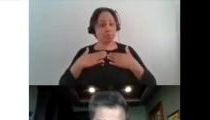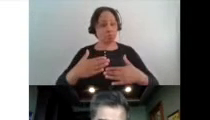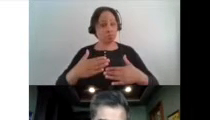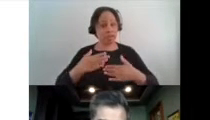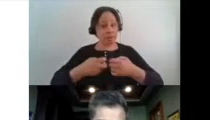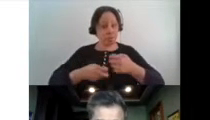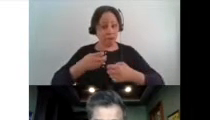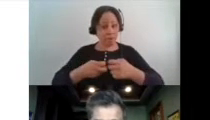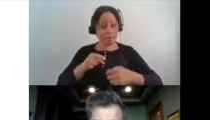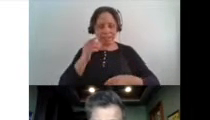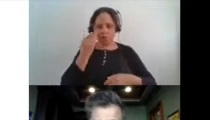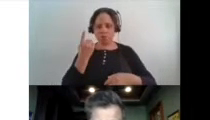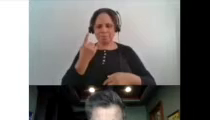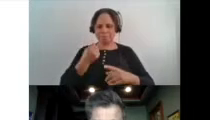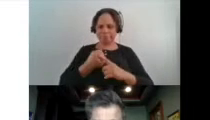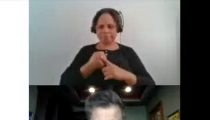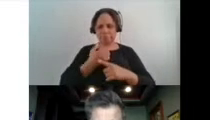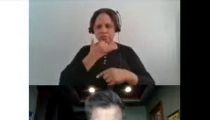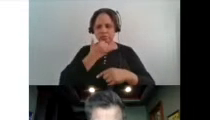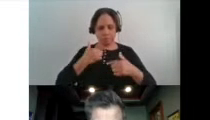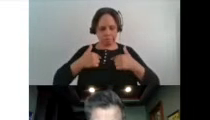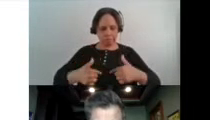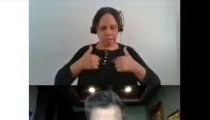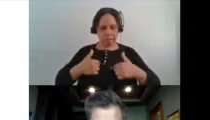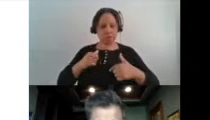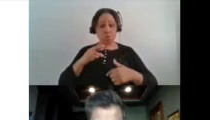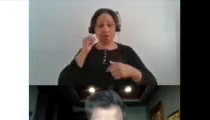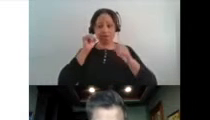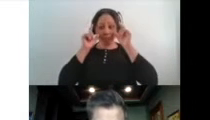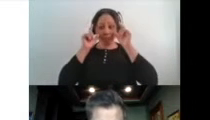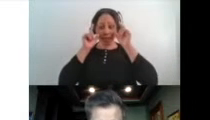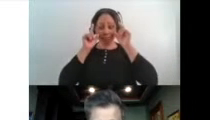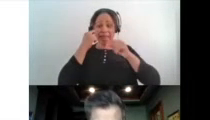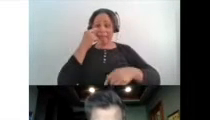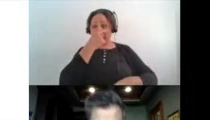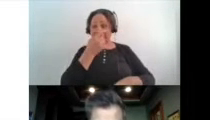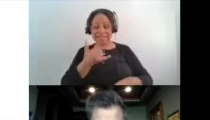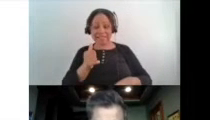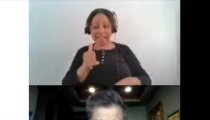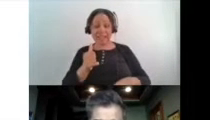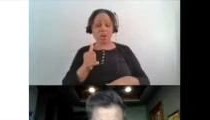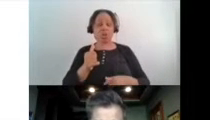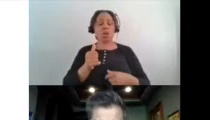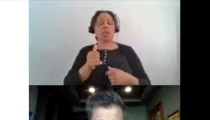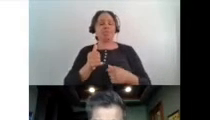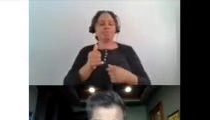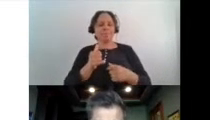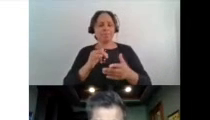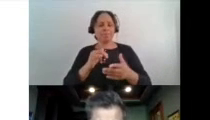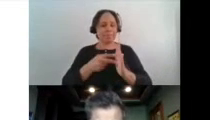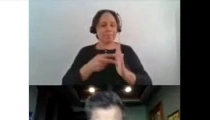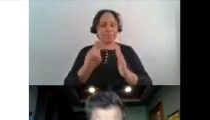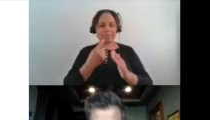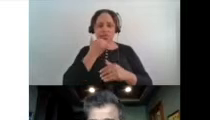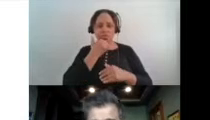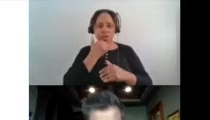lungs. On the other hand, if they wake up, their eyes look yellow, or they have some jaundice, then they know something's wrong with the liver. I have patients who have kidney function